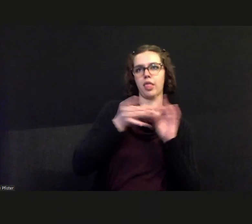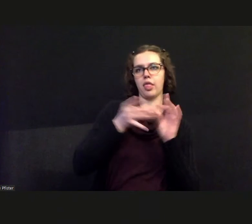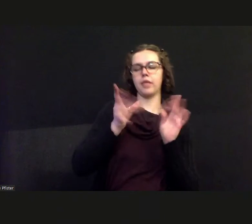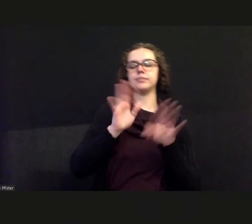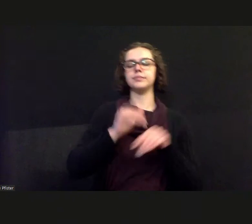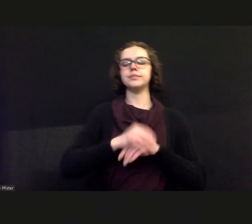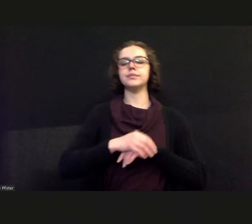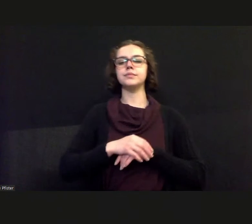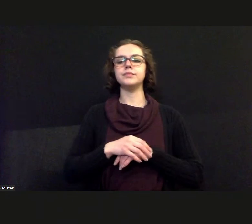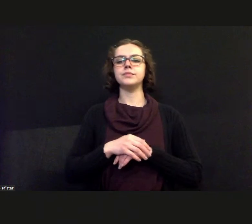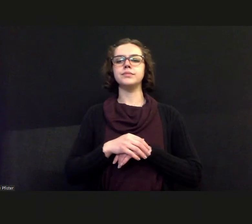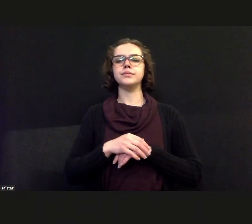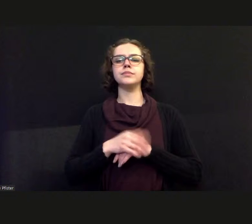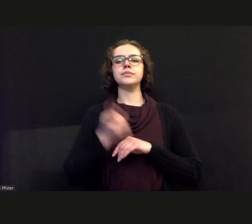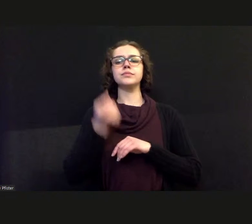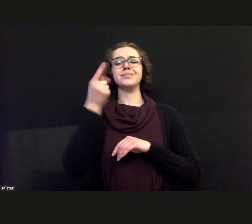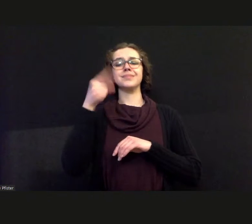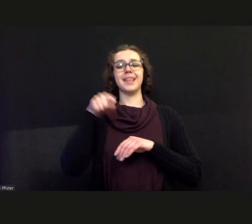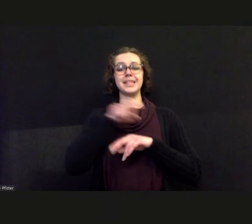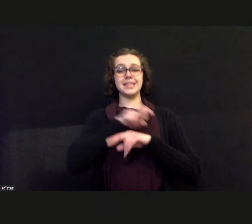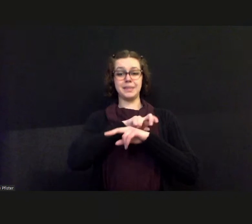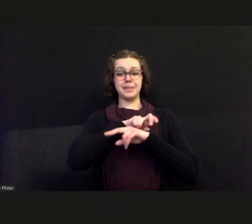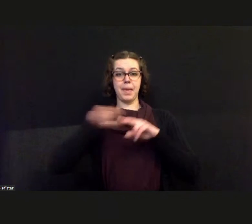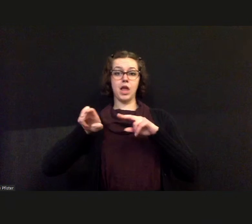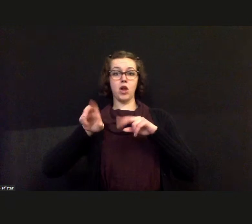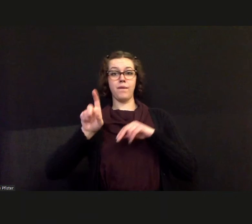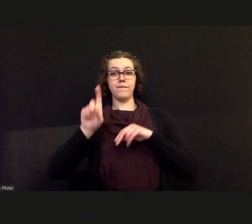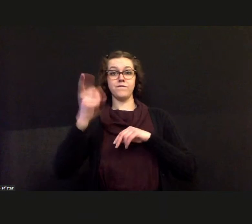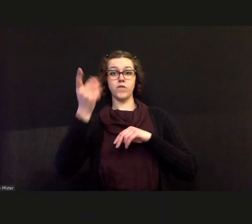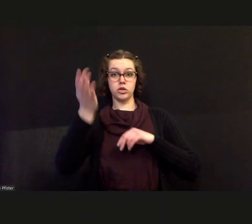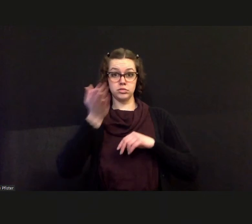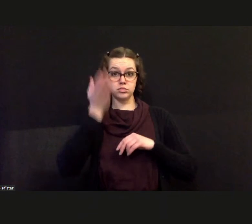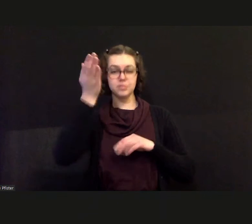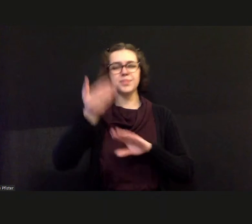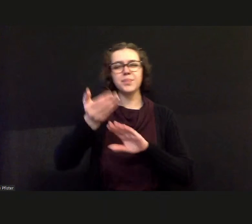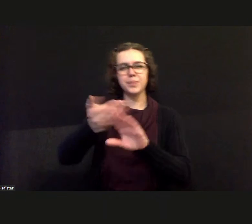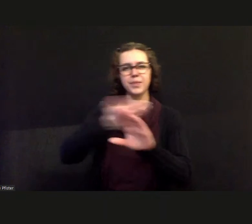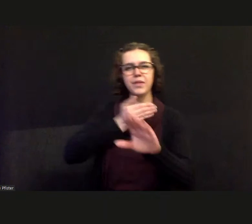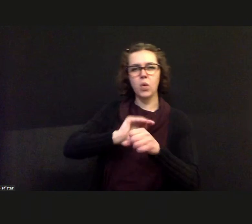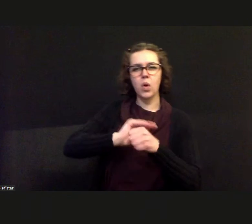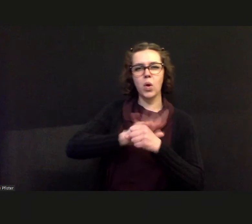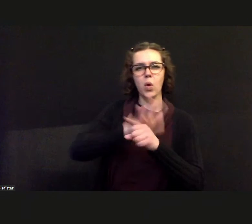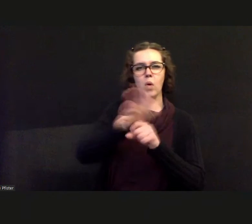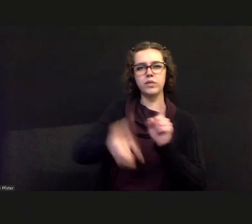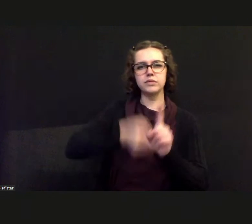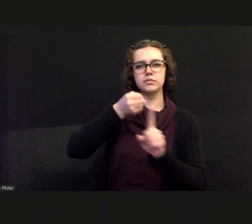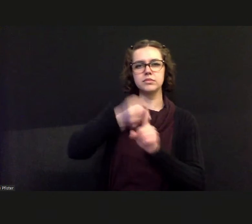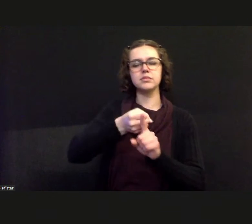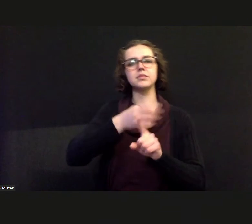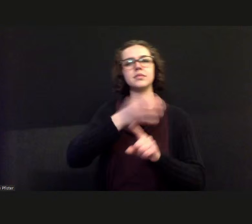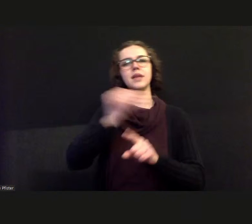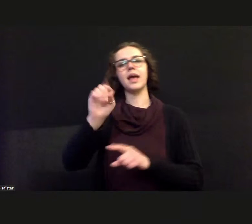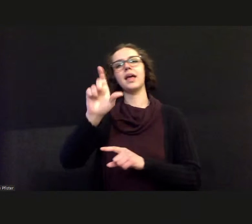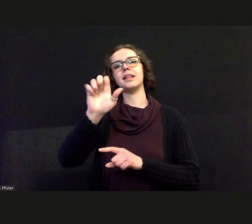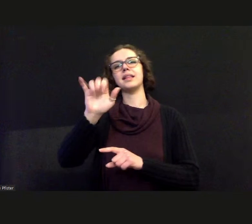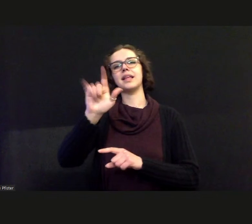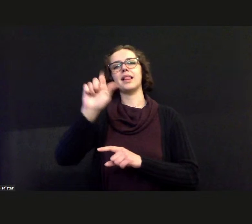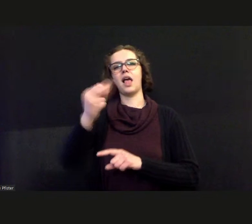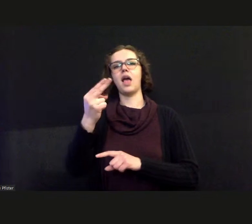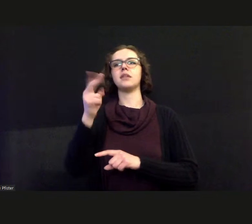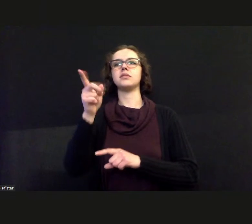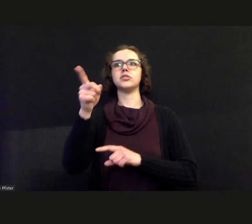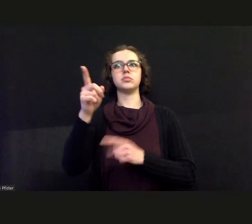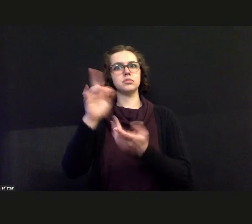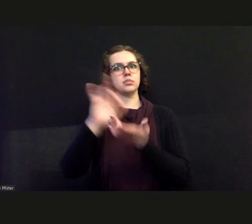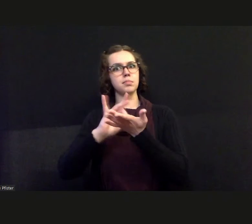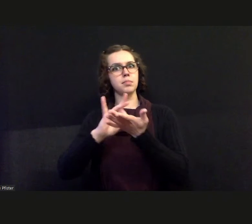When this panel was originally proposed, it was pre-COVID, but it was also at a time when Leila was doing better with her